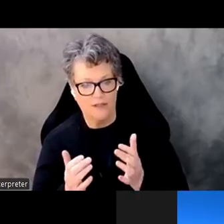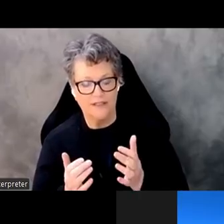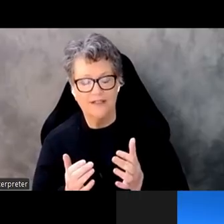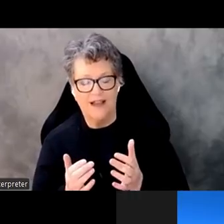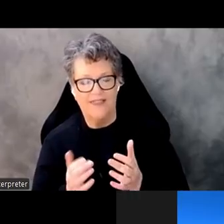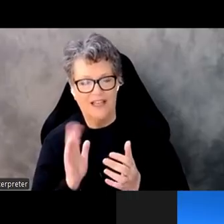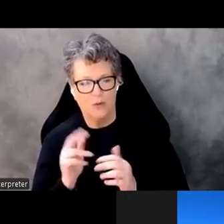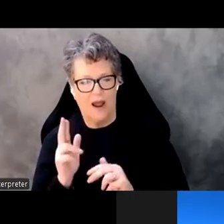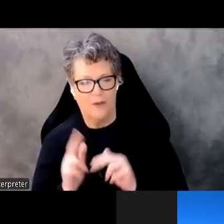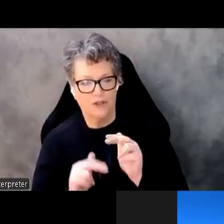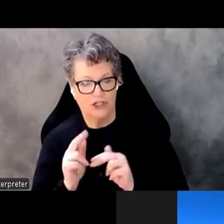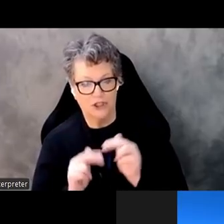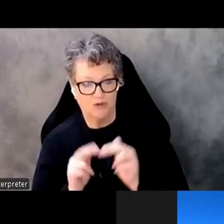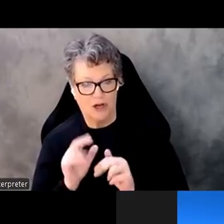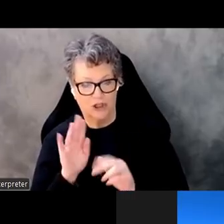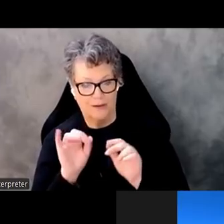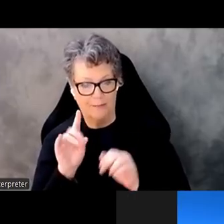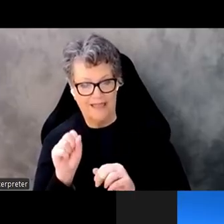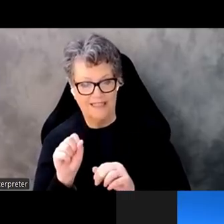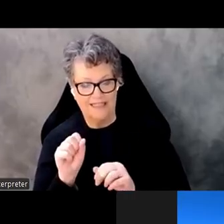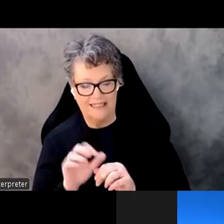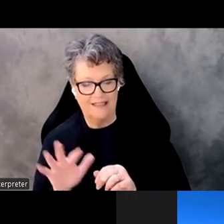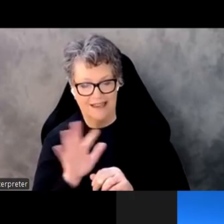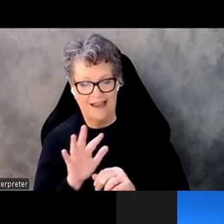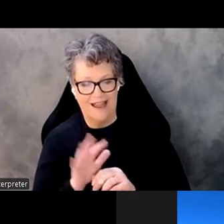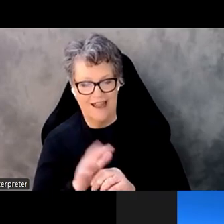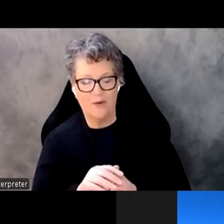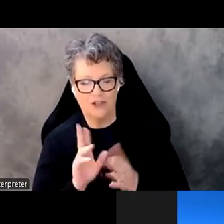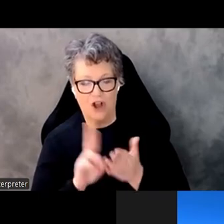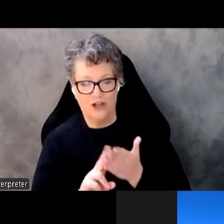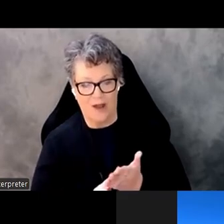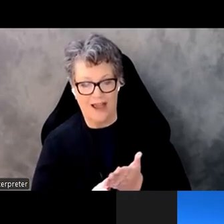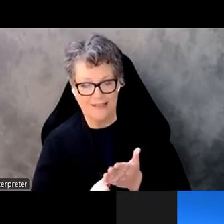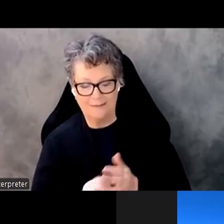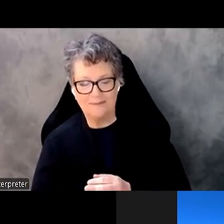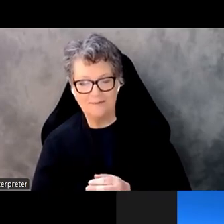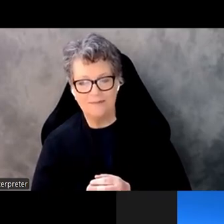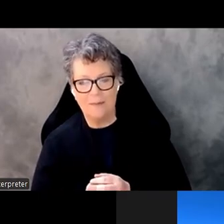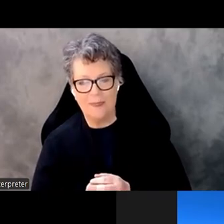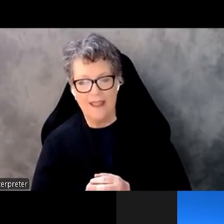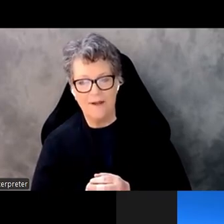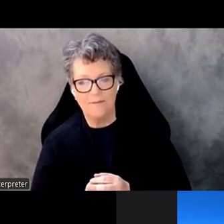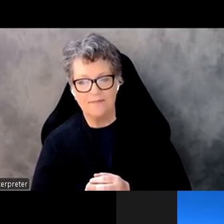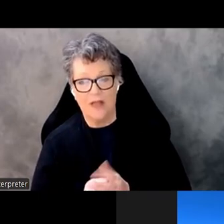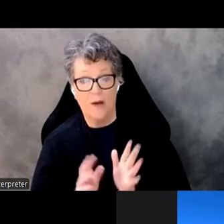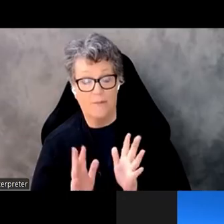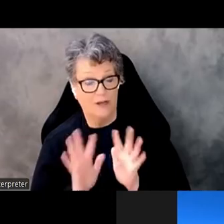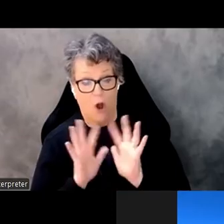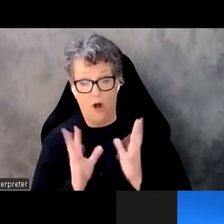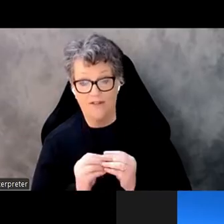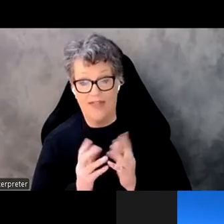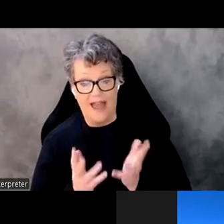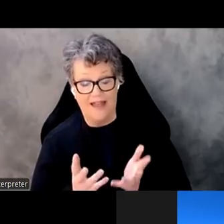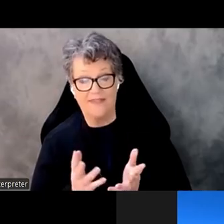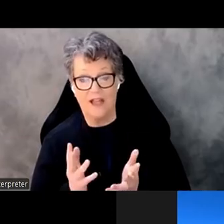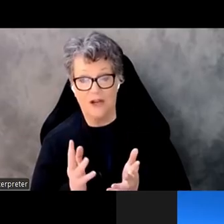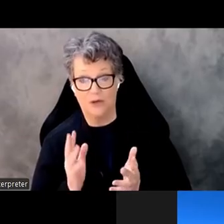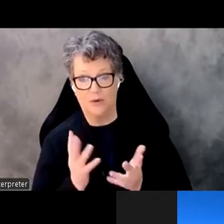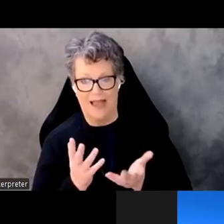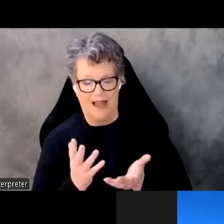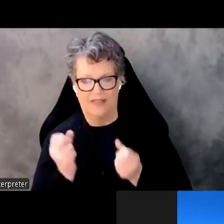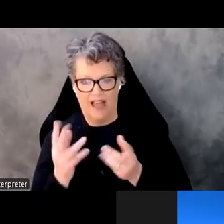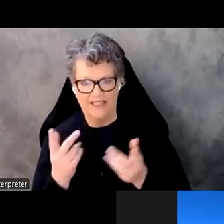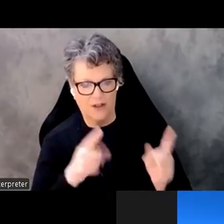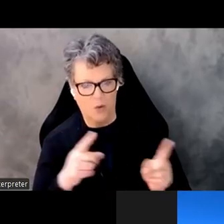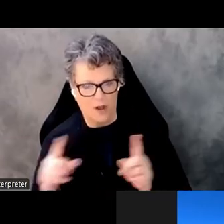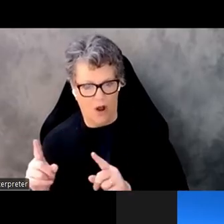those construction and associated trade contracts are being let. But all of that, there's moving pieces. There was certainly a